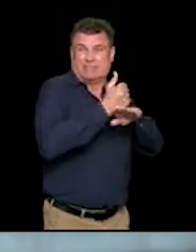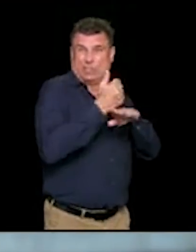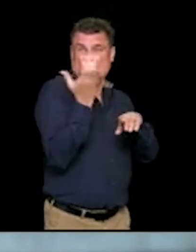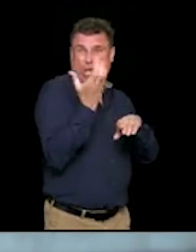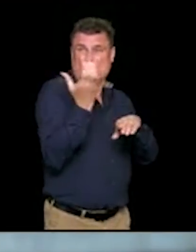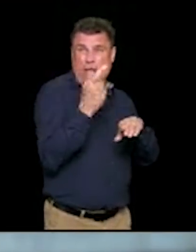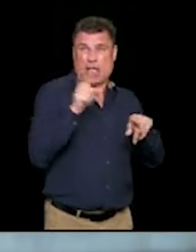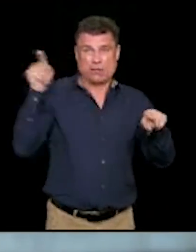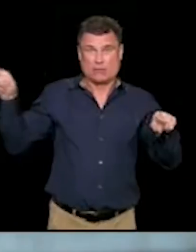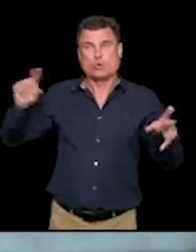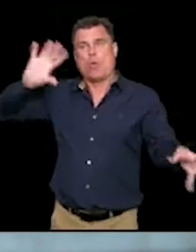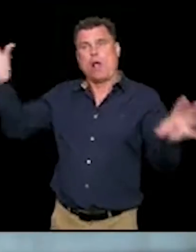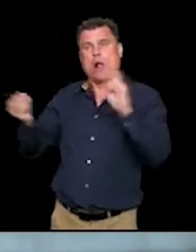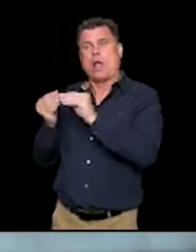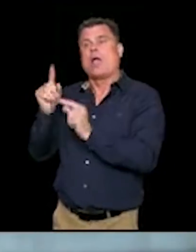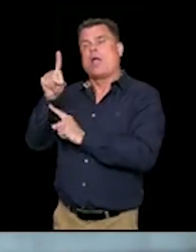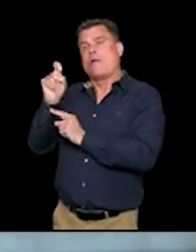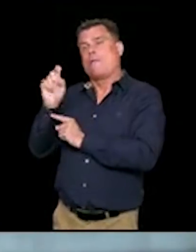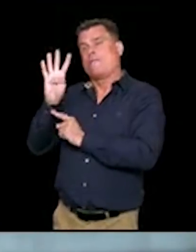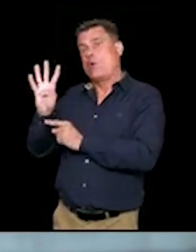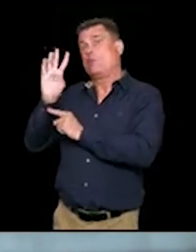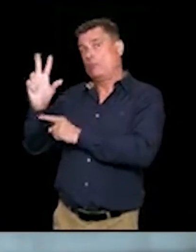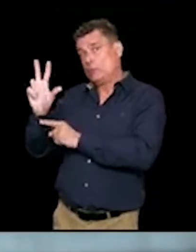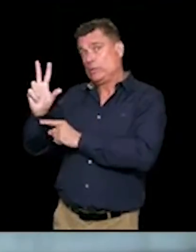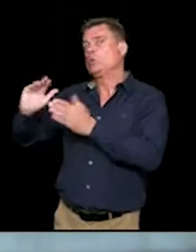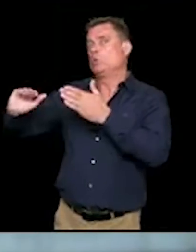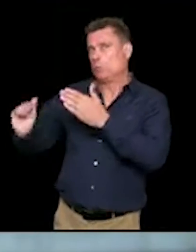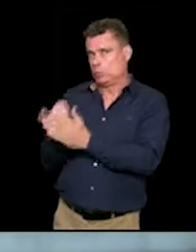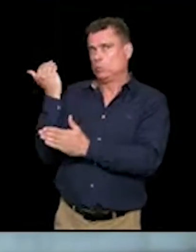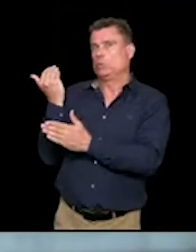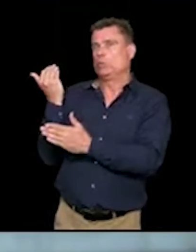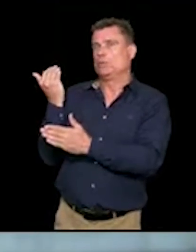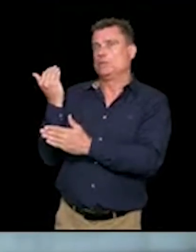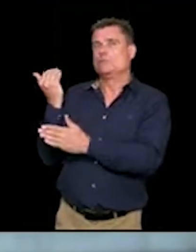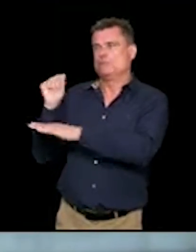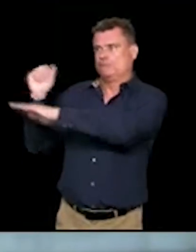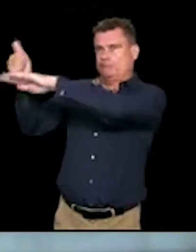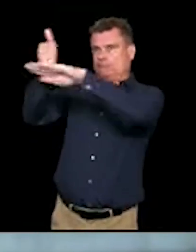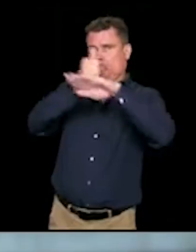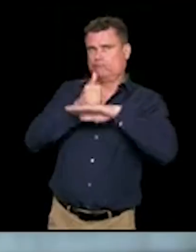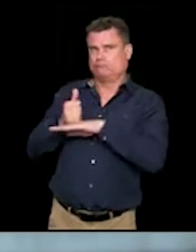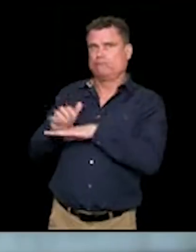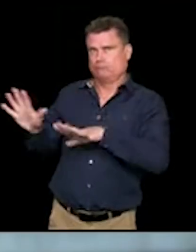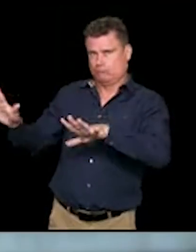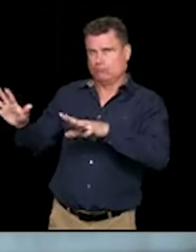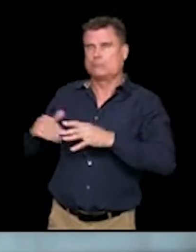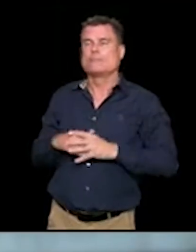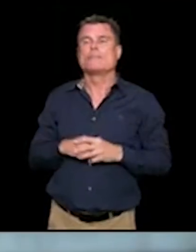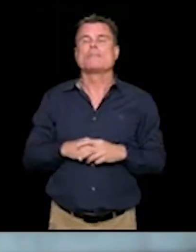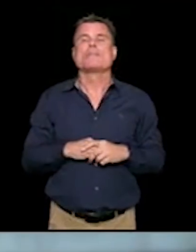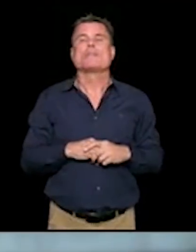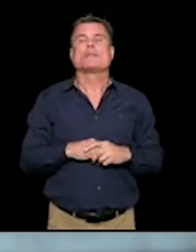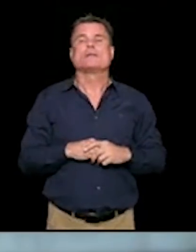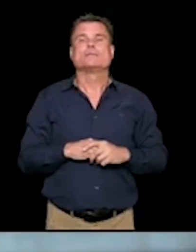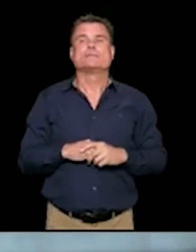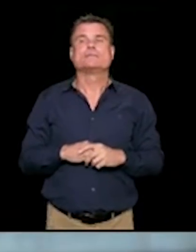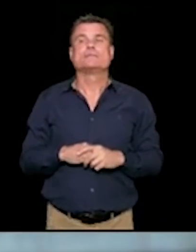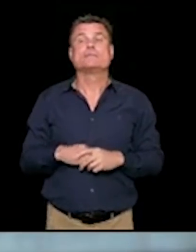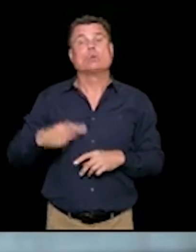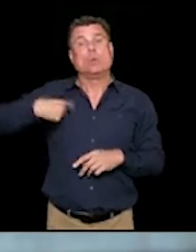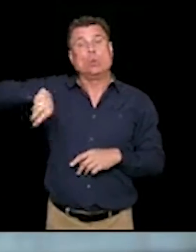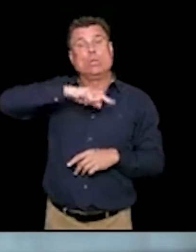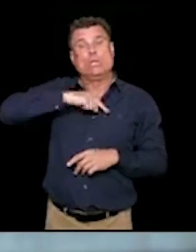of 143 youth treatment beds, the largest investment in youth addiction treatment in this